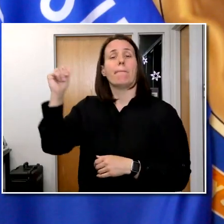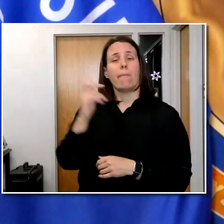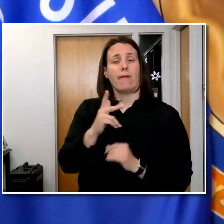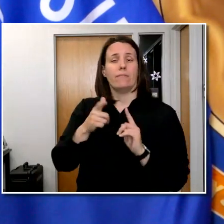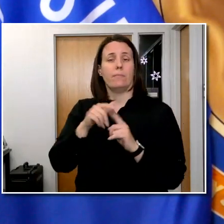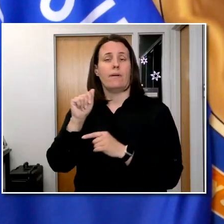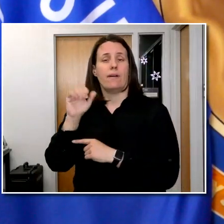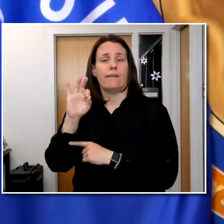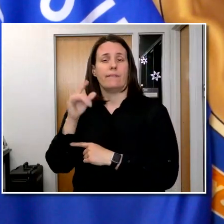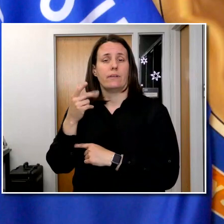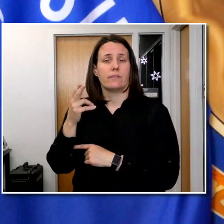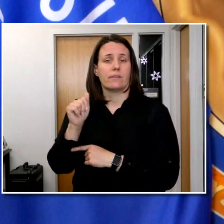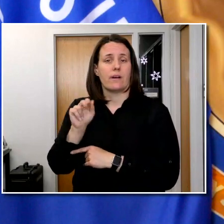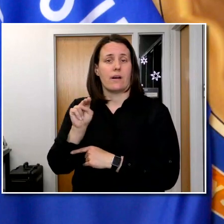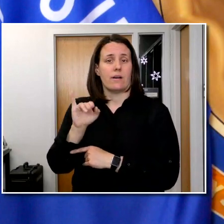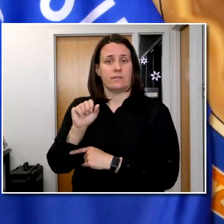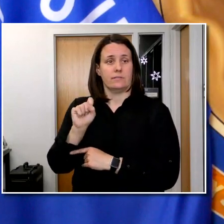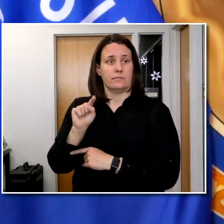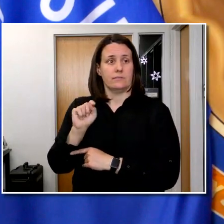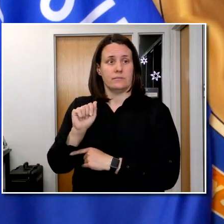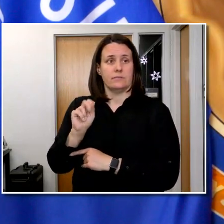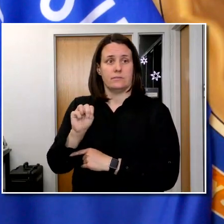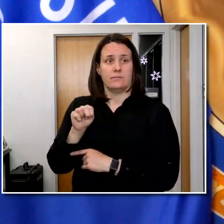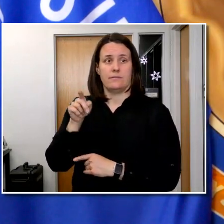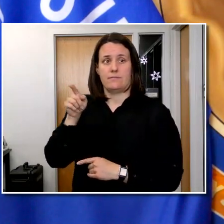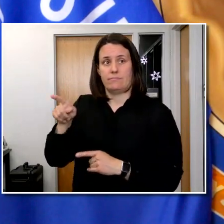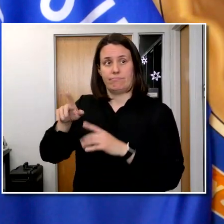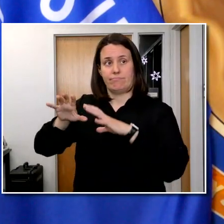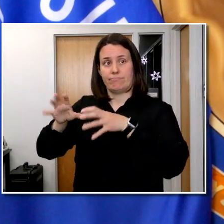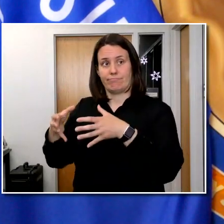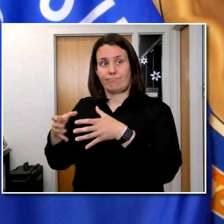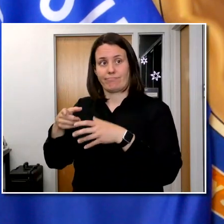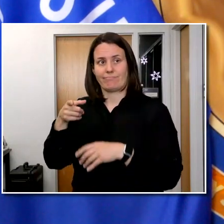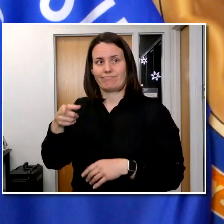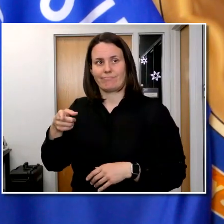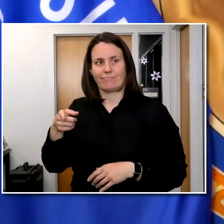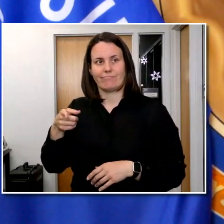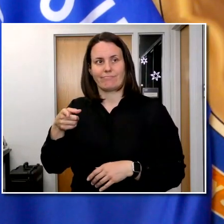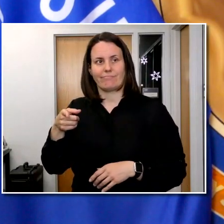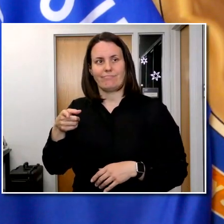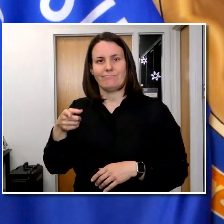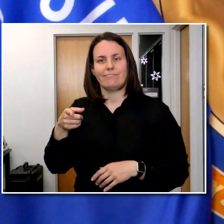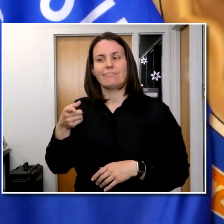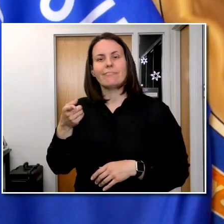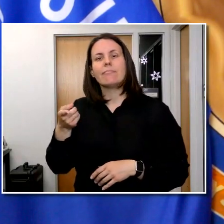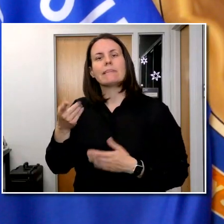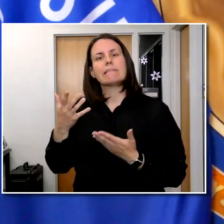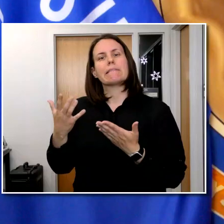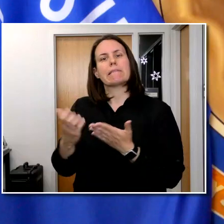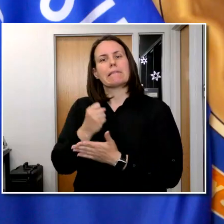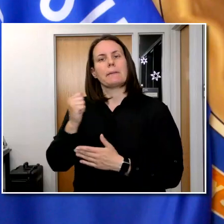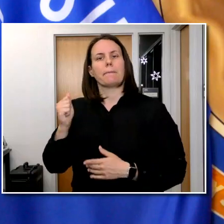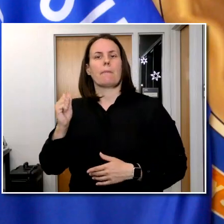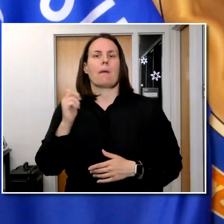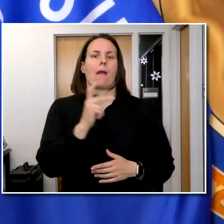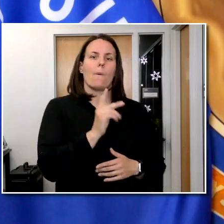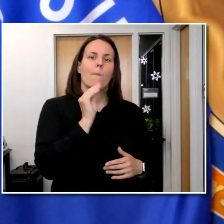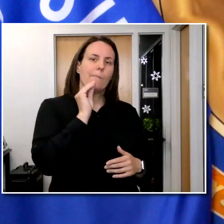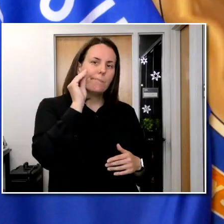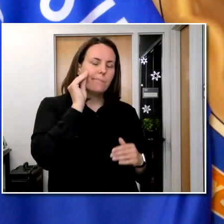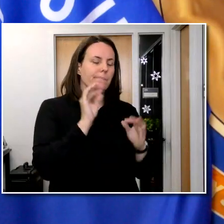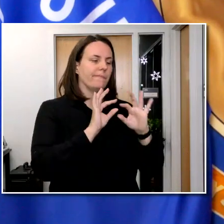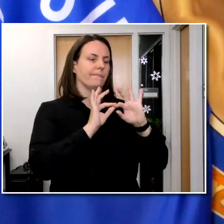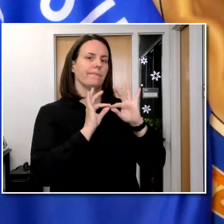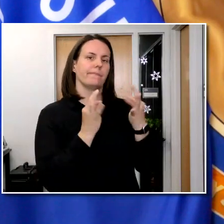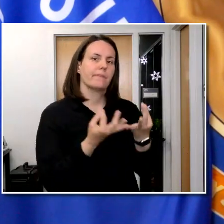period to reconstitute and basically get to know their families again and settle back into society. So we don't plan on